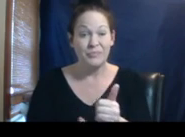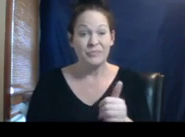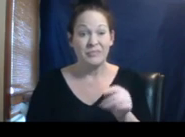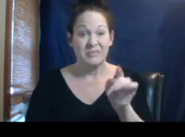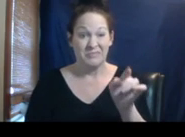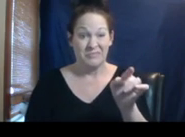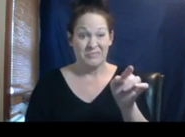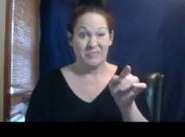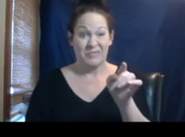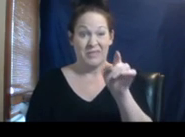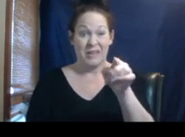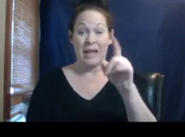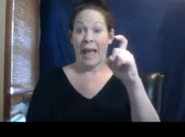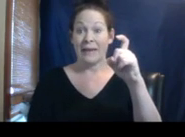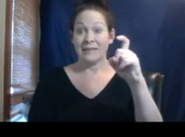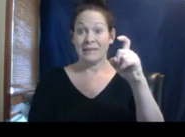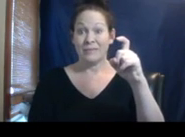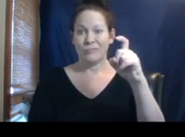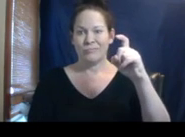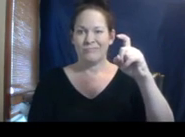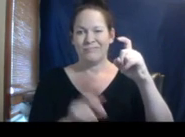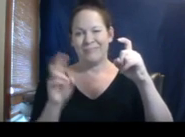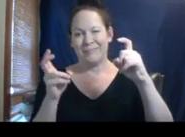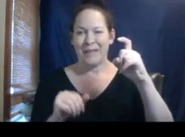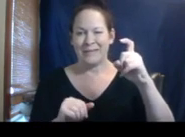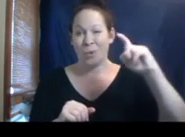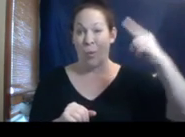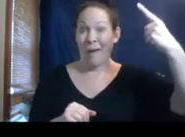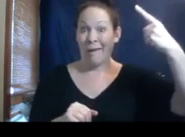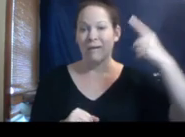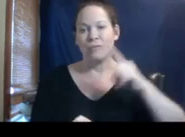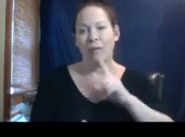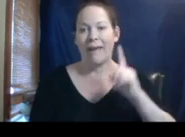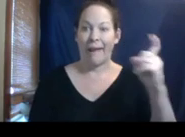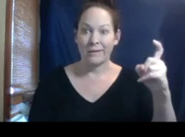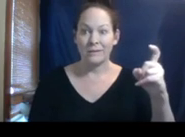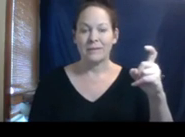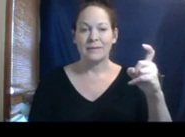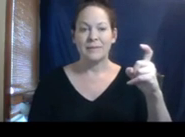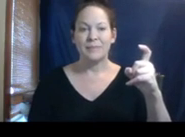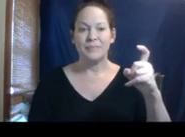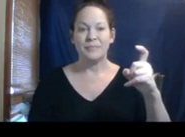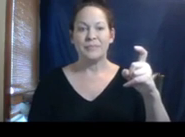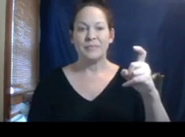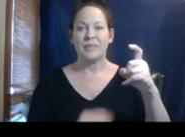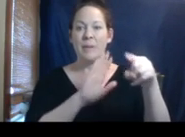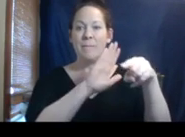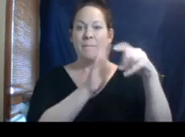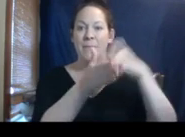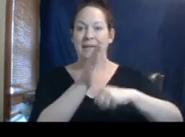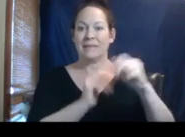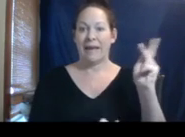This x is to no power. It's to the first power. It's x minus k. So this is a linear